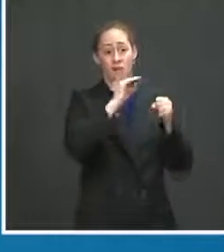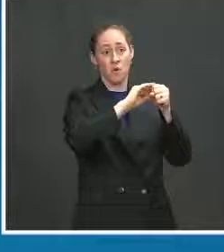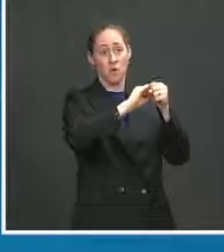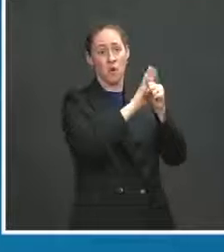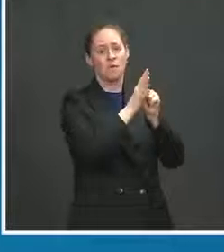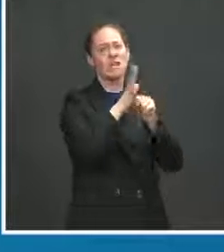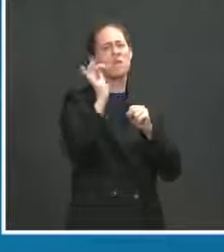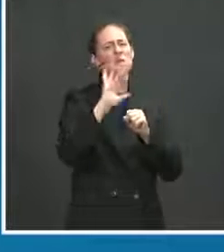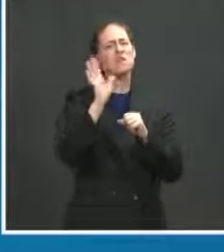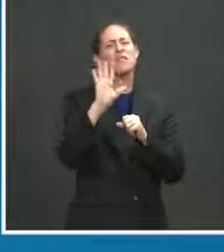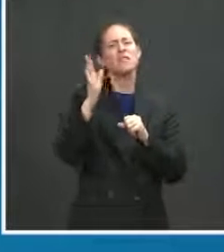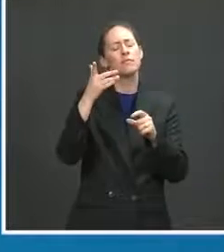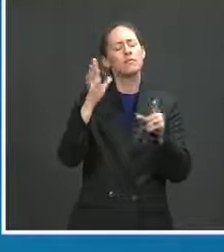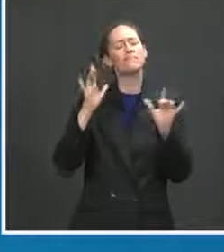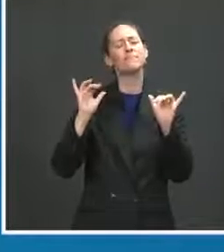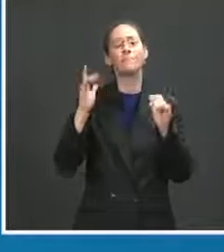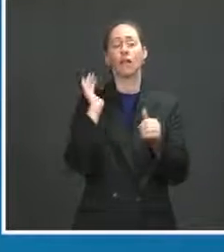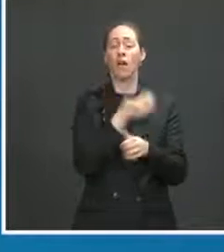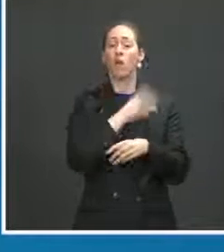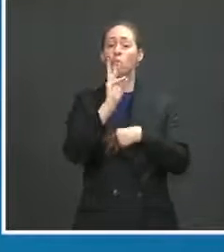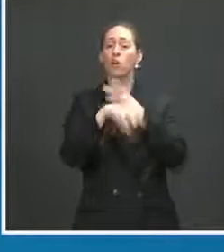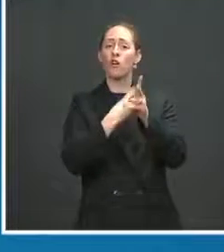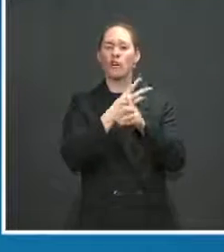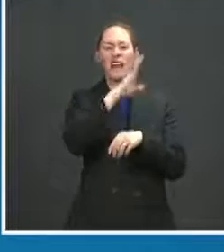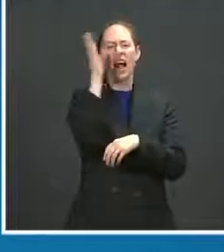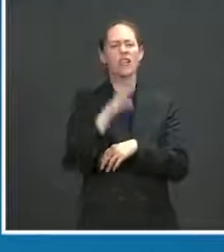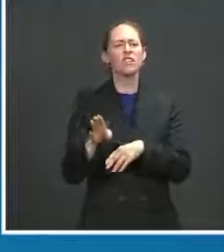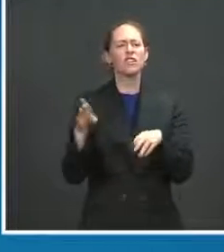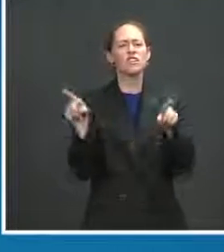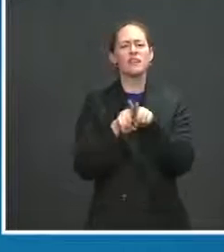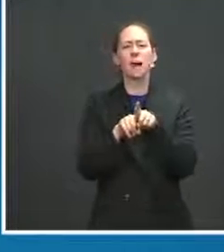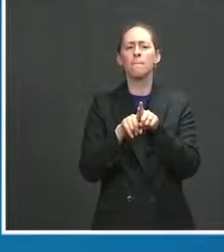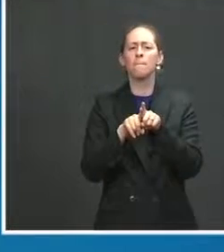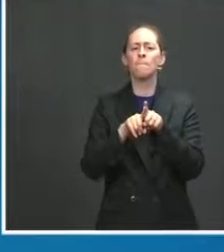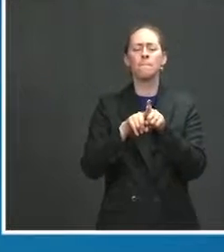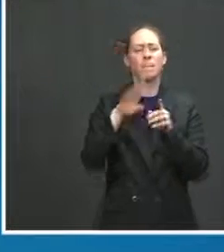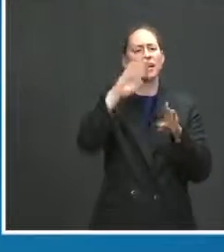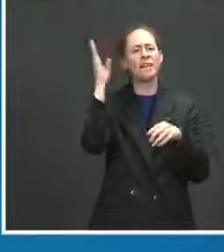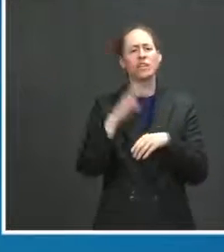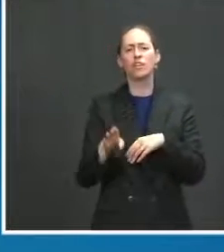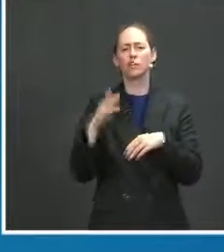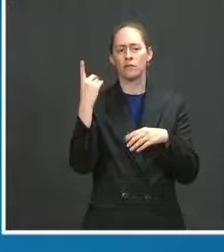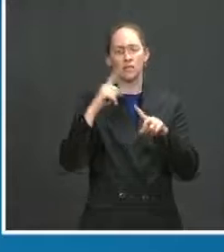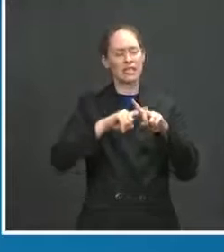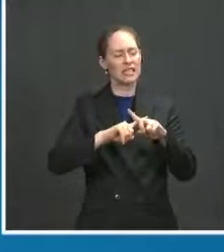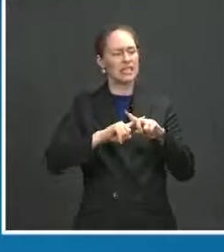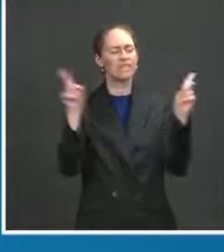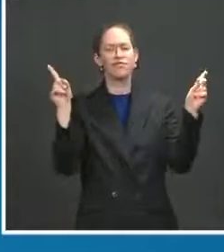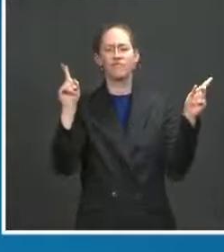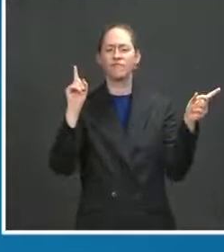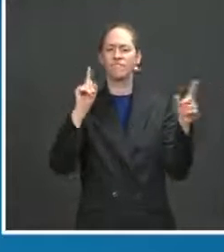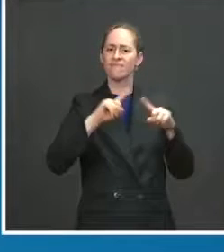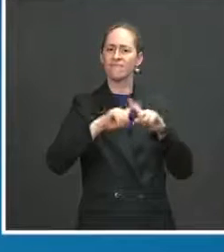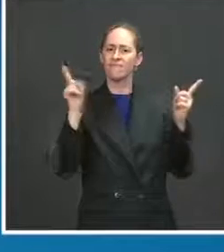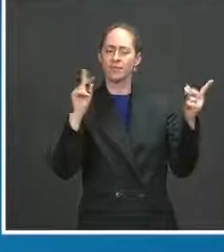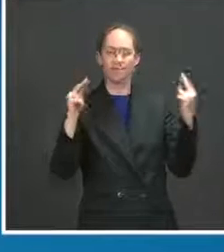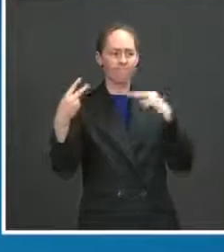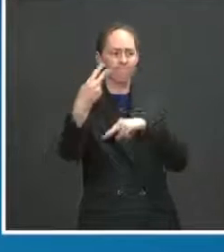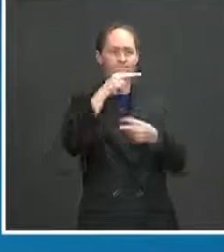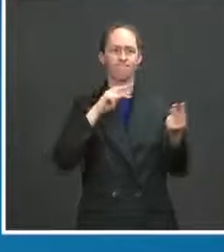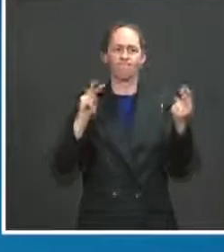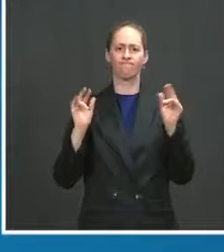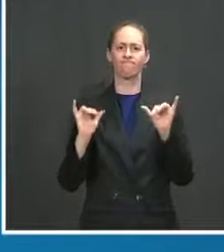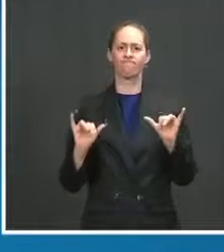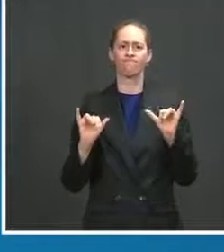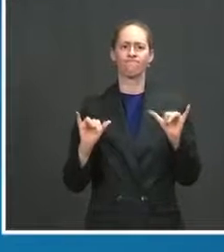has forever influenced our perspective. And if we weren't clear